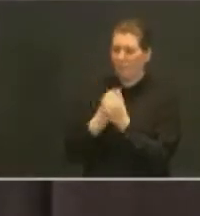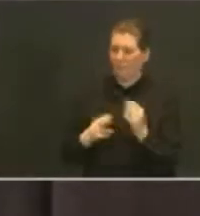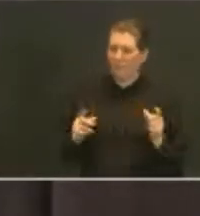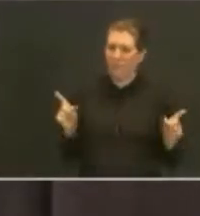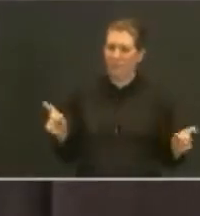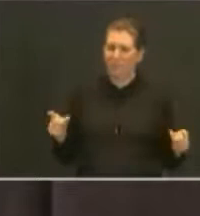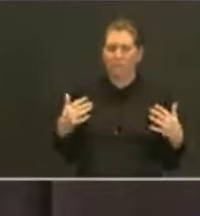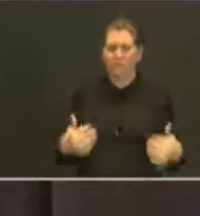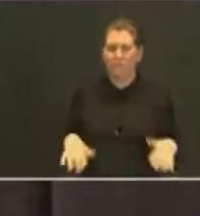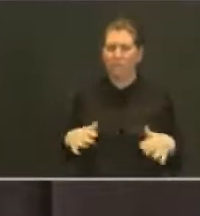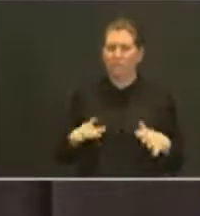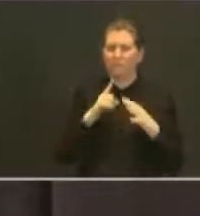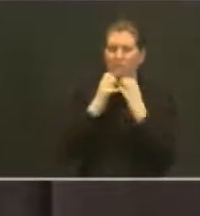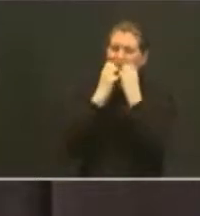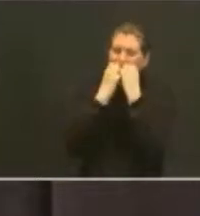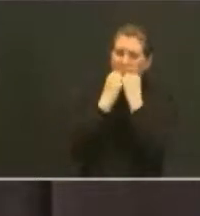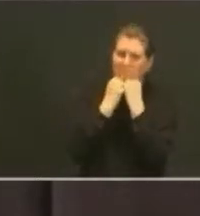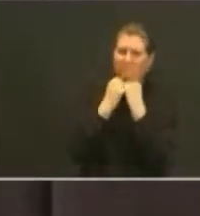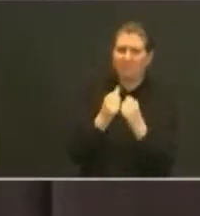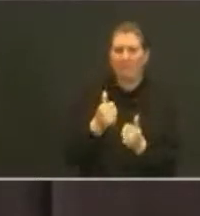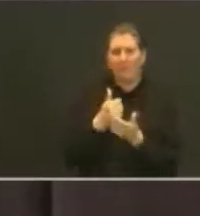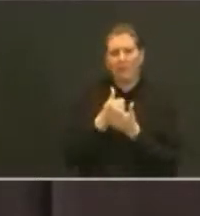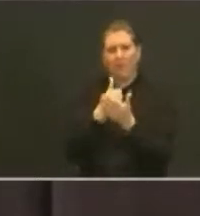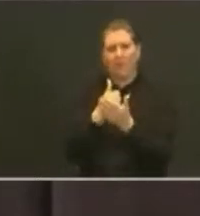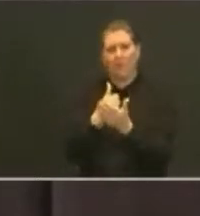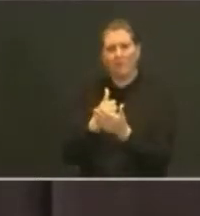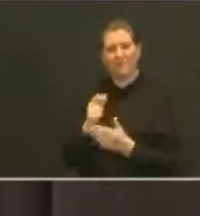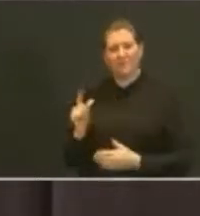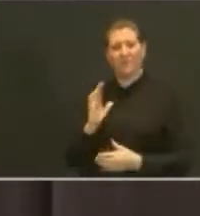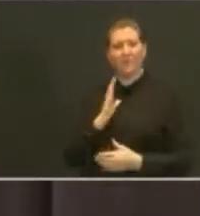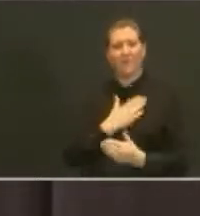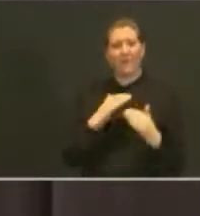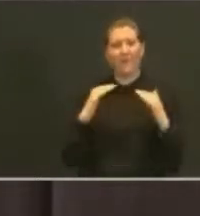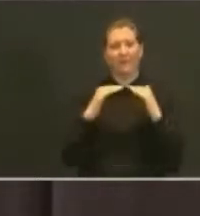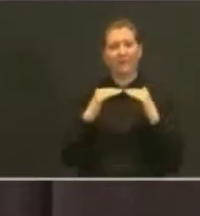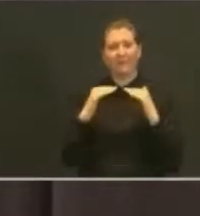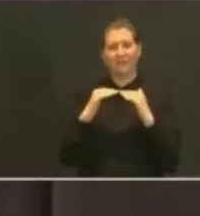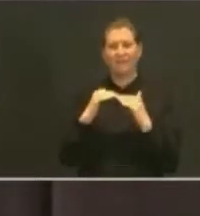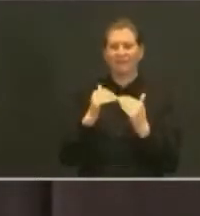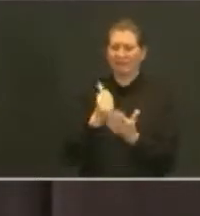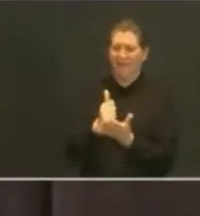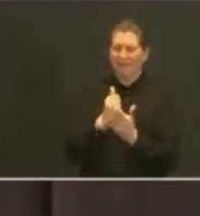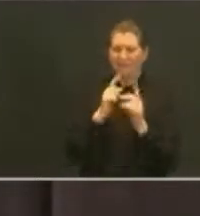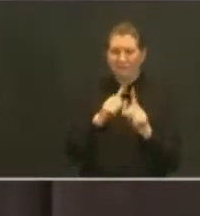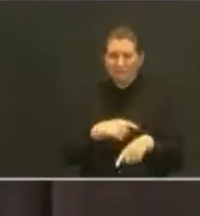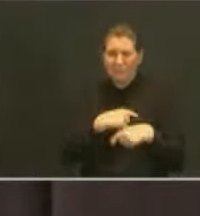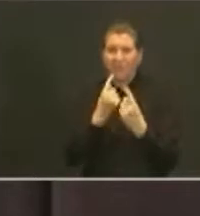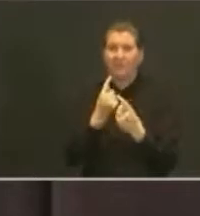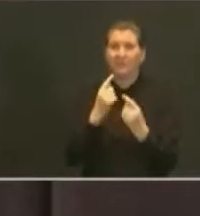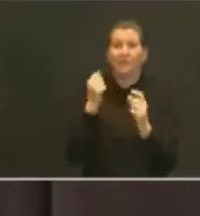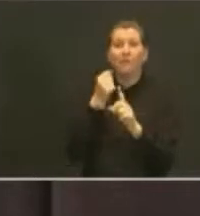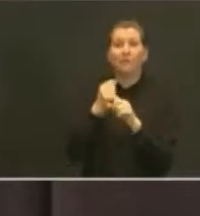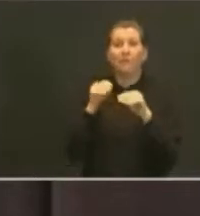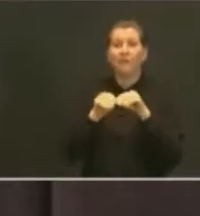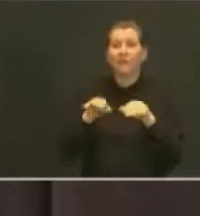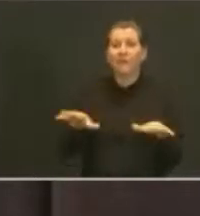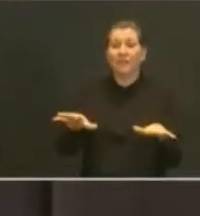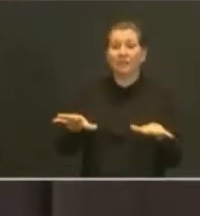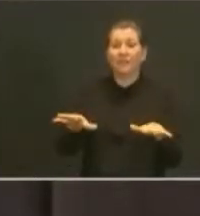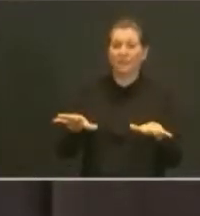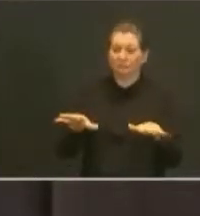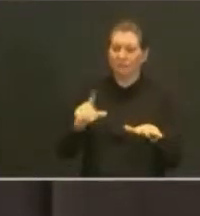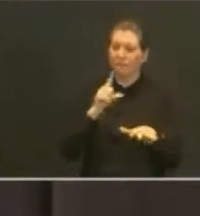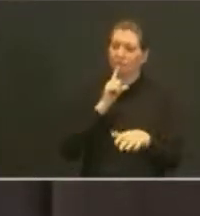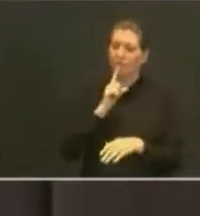who have been working through this pandemic with me and the team since day one, and I'm honored to continue having